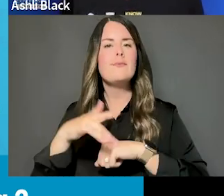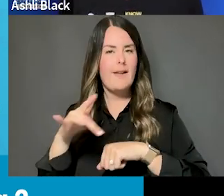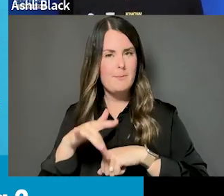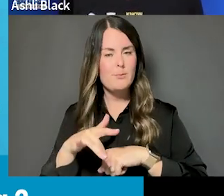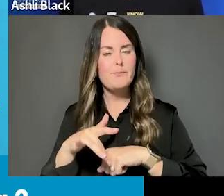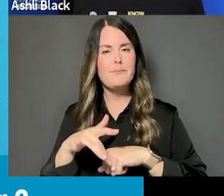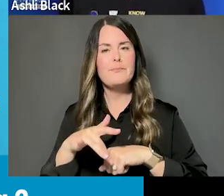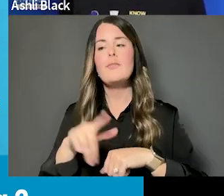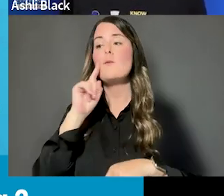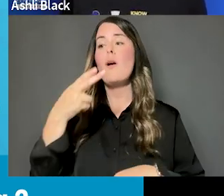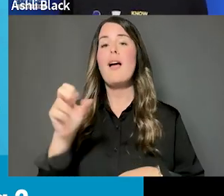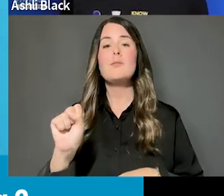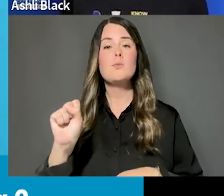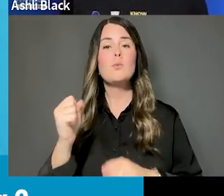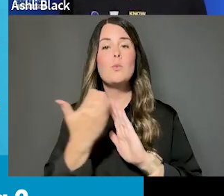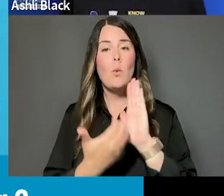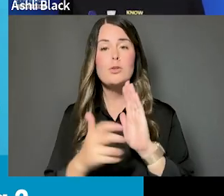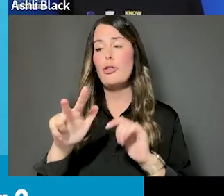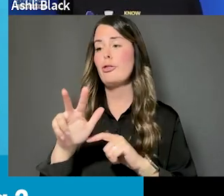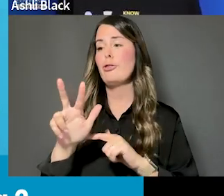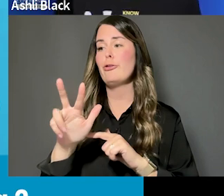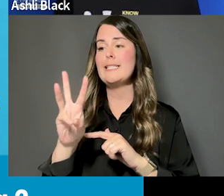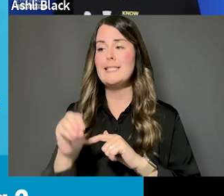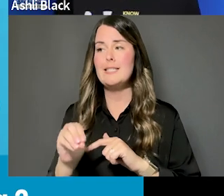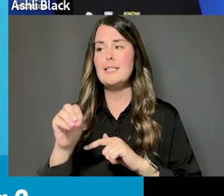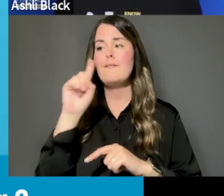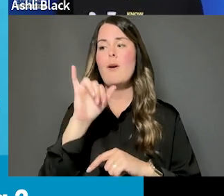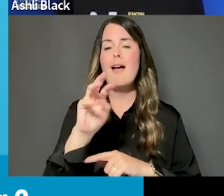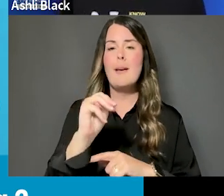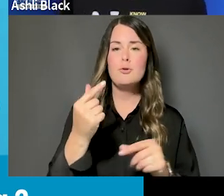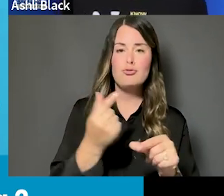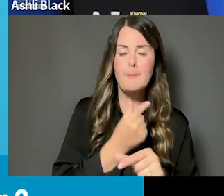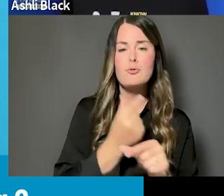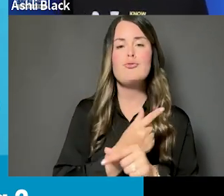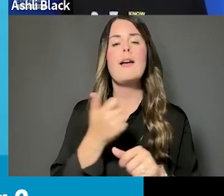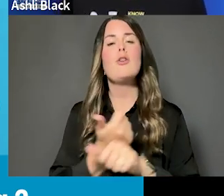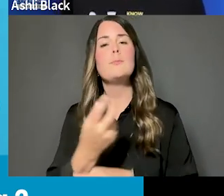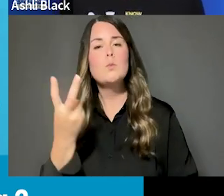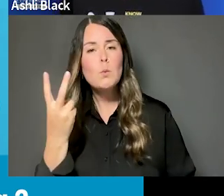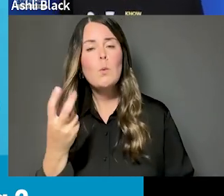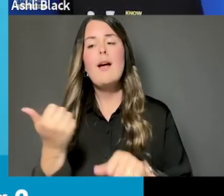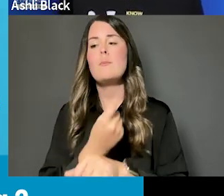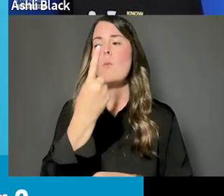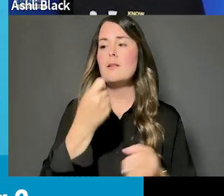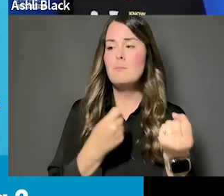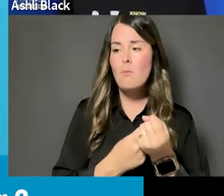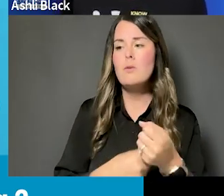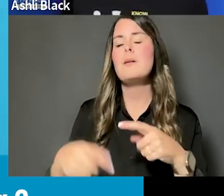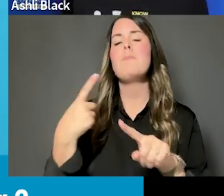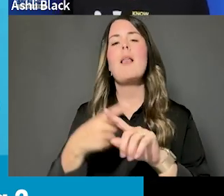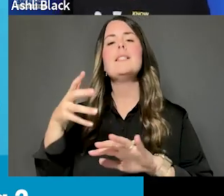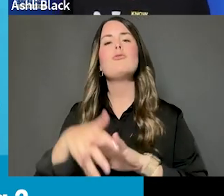now available. For high school courses, the 360 versions of IM Geometry, Algebra 2, Algebra